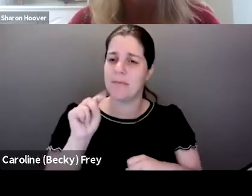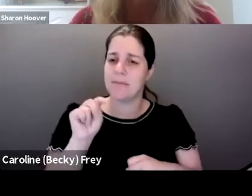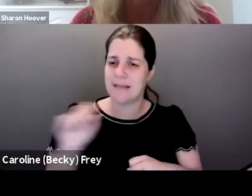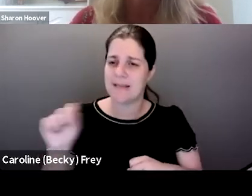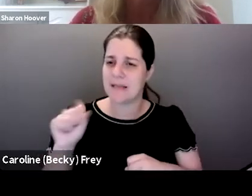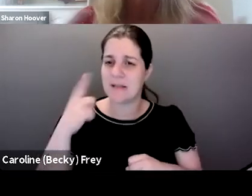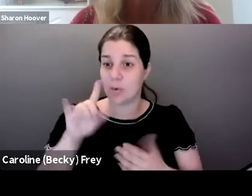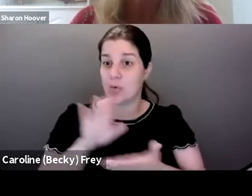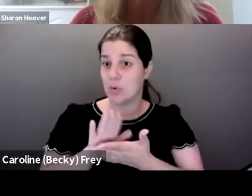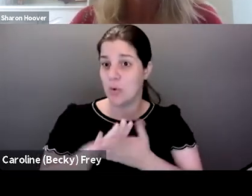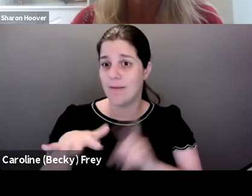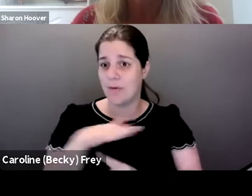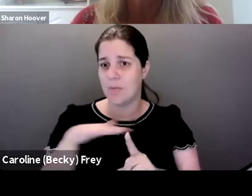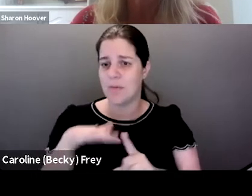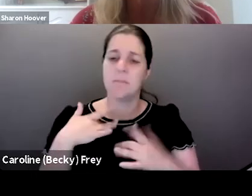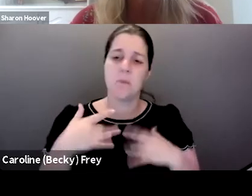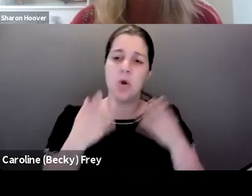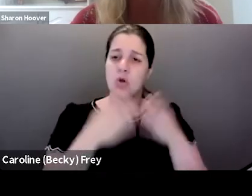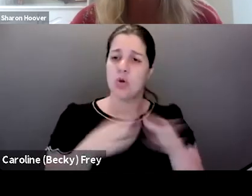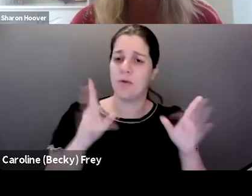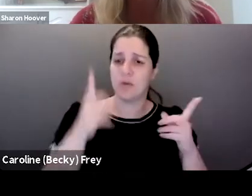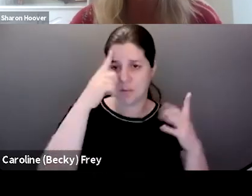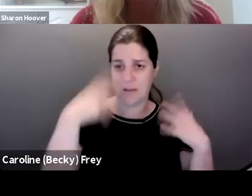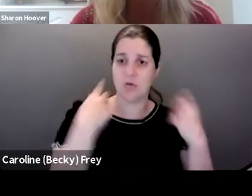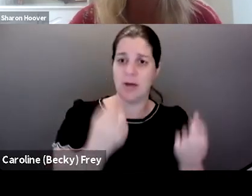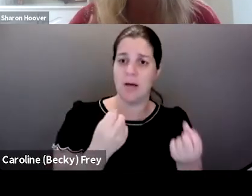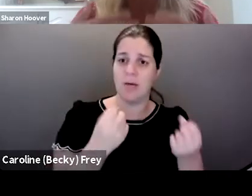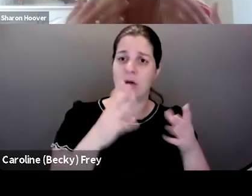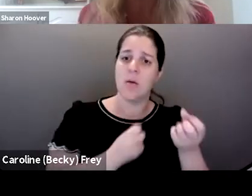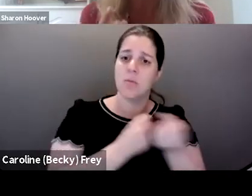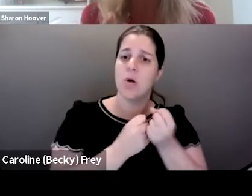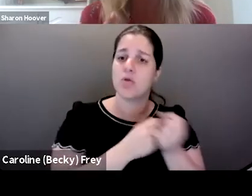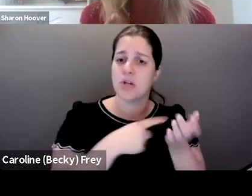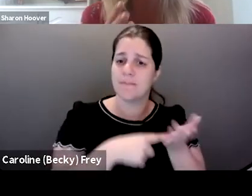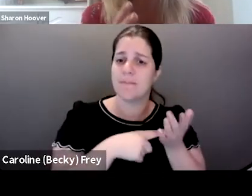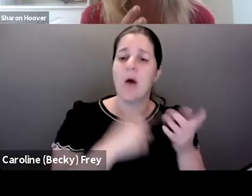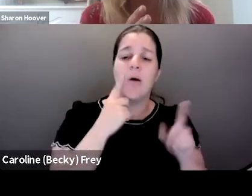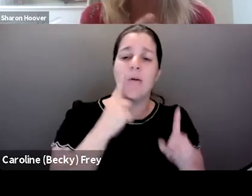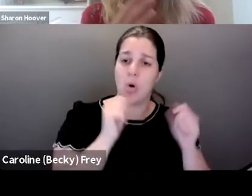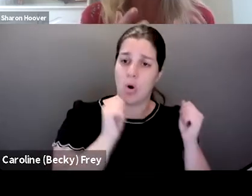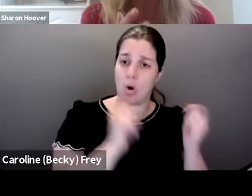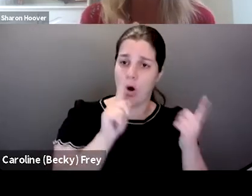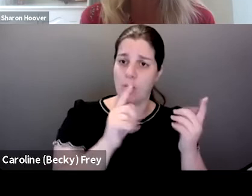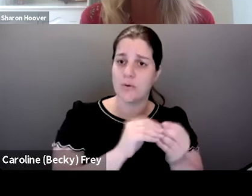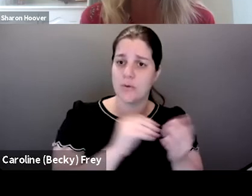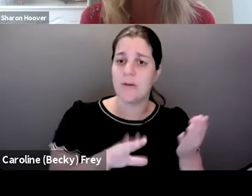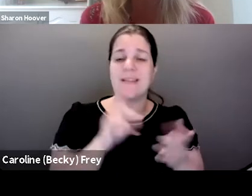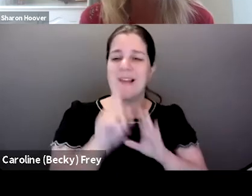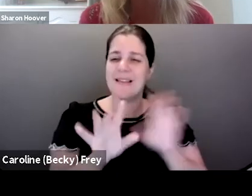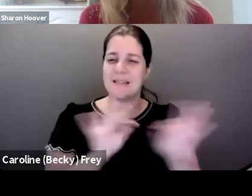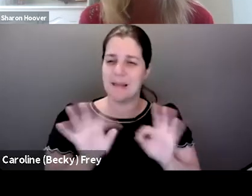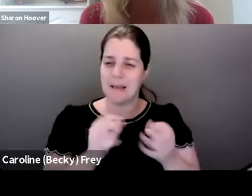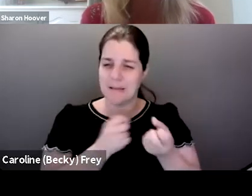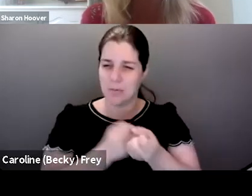schools. So this may be universal mental health promotion for all students in schools, selective prevention for those most at risk to develop mental